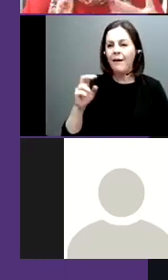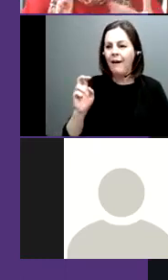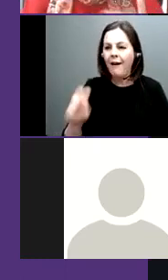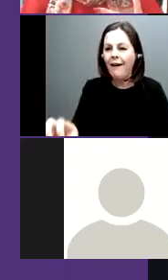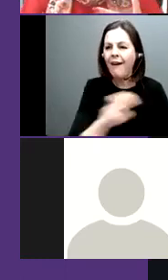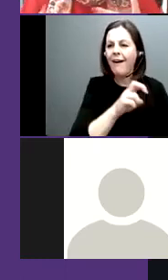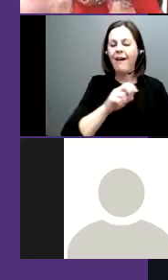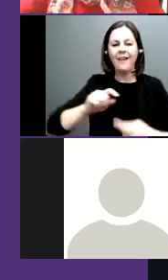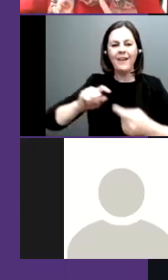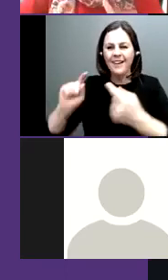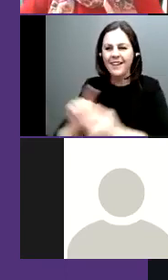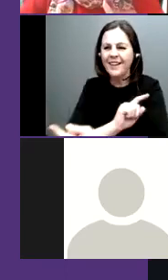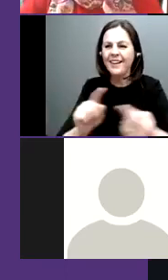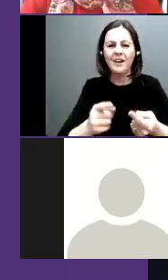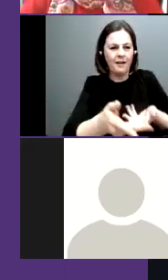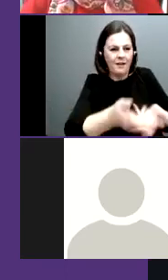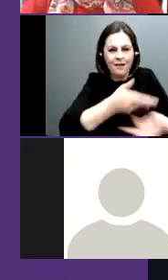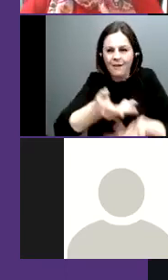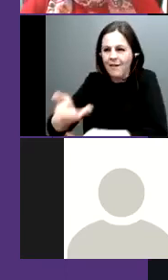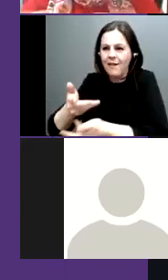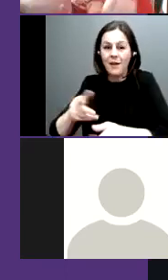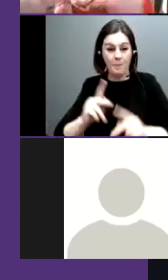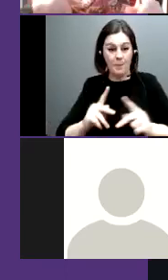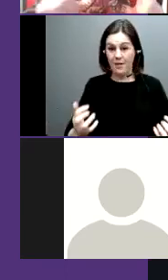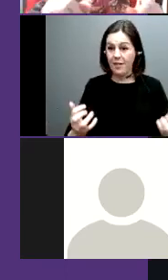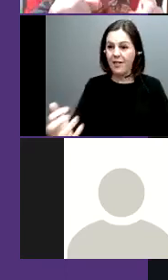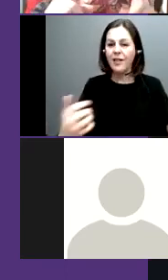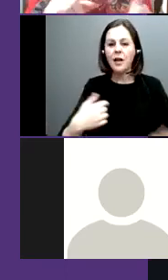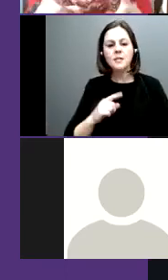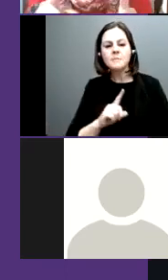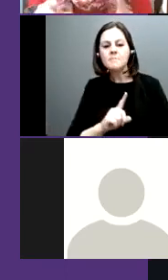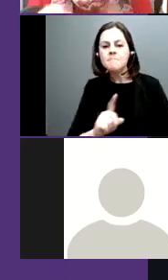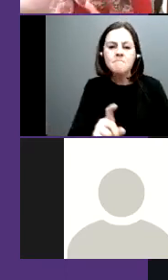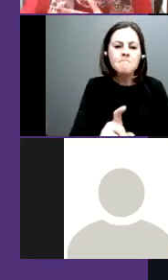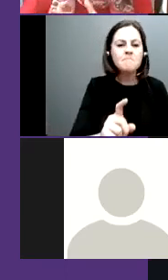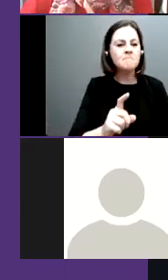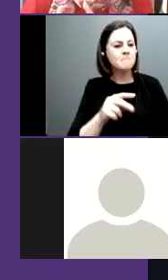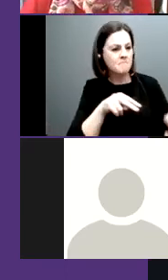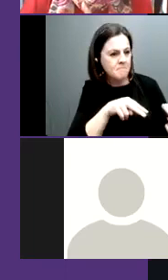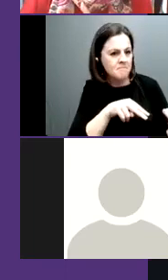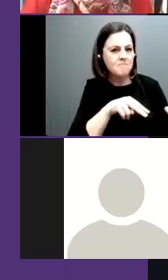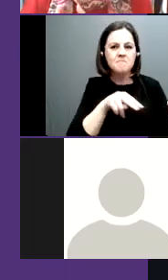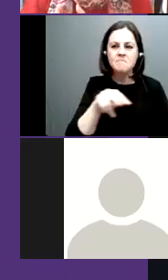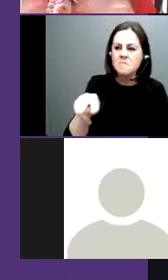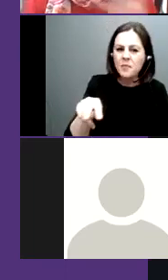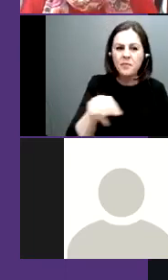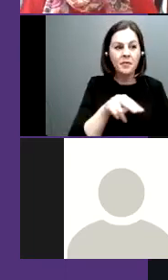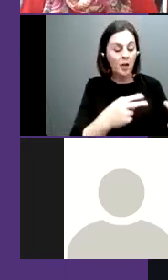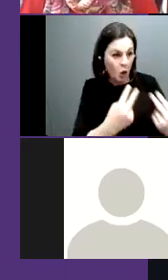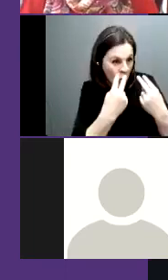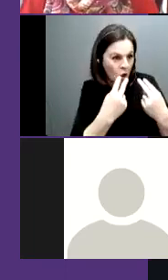around, engage with the audience, gauge where the audience was at. Did they appear interested? Am I going in the